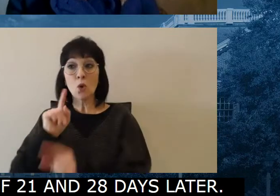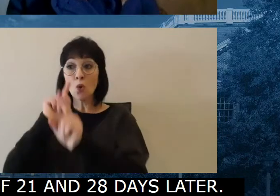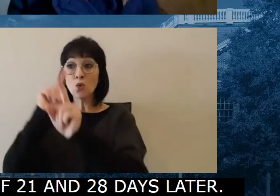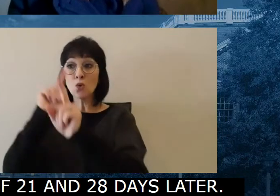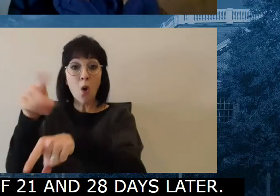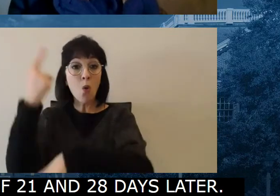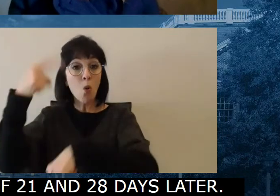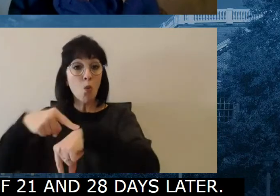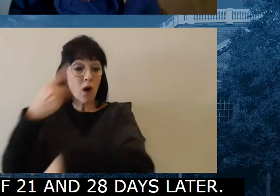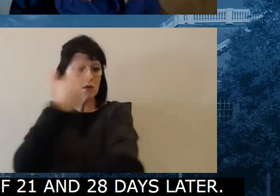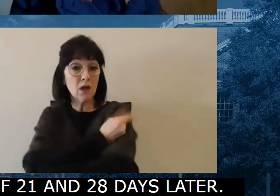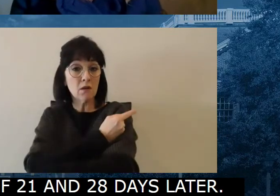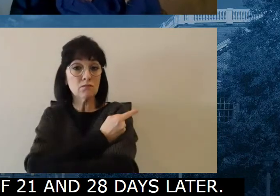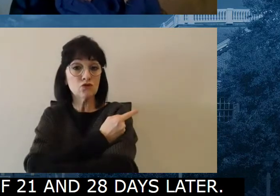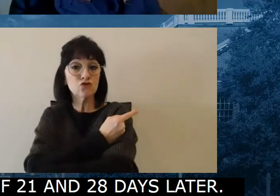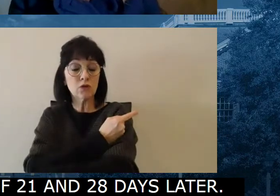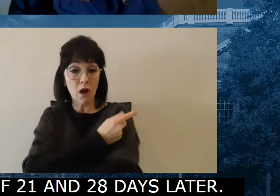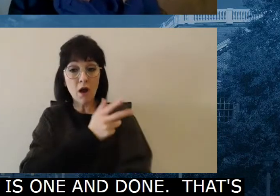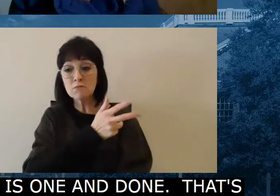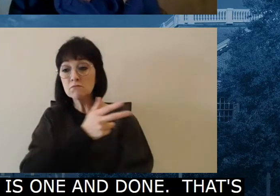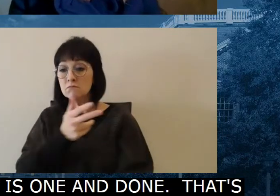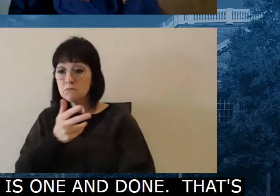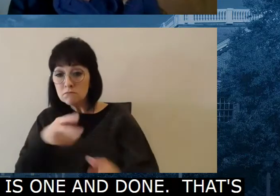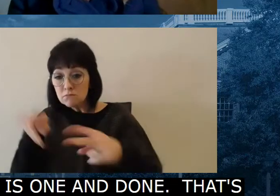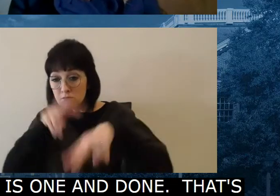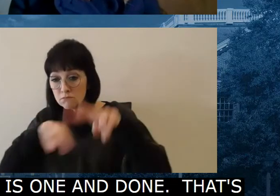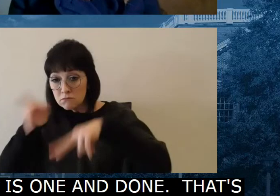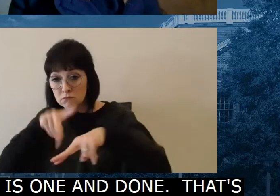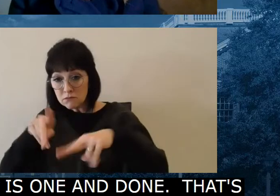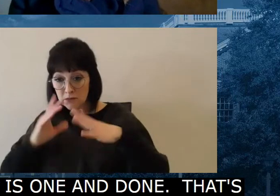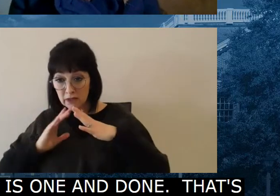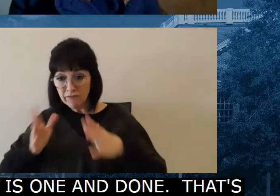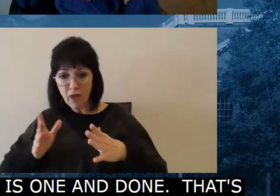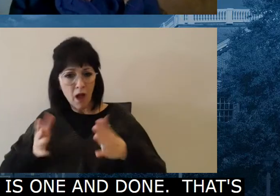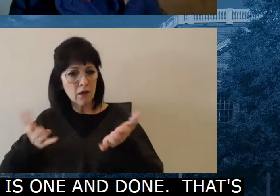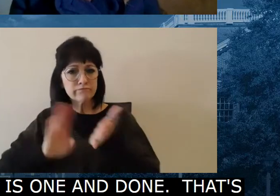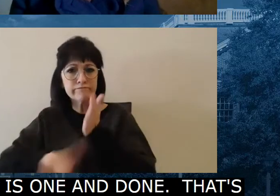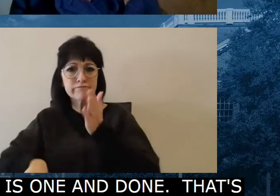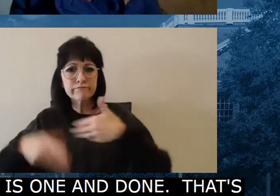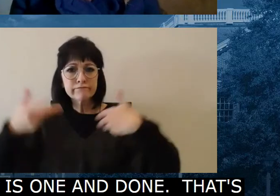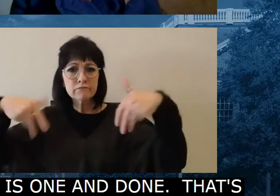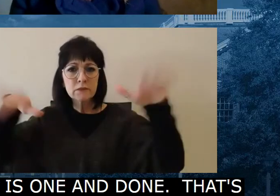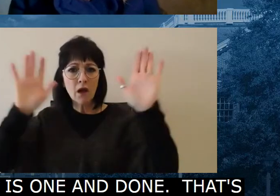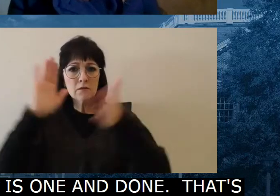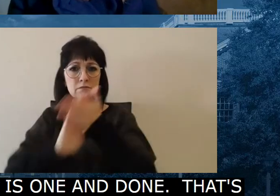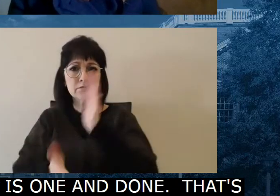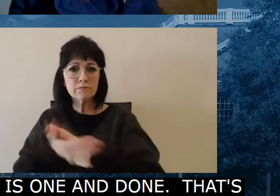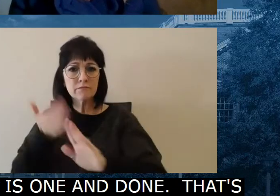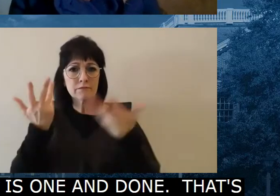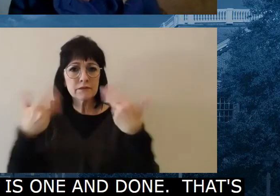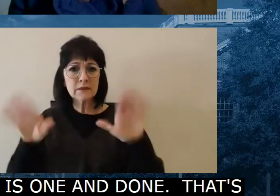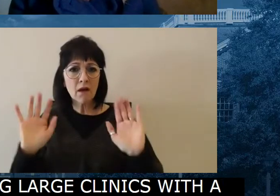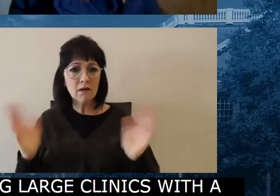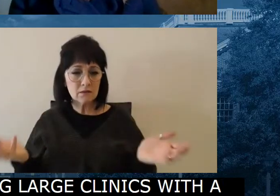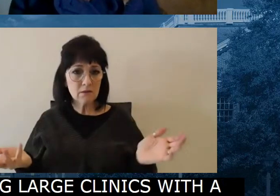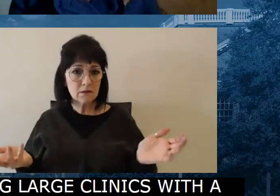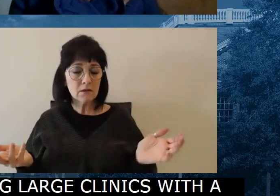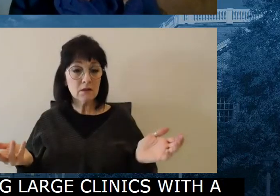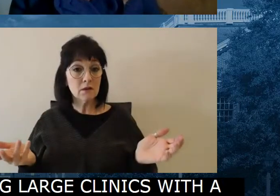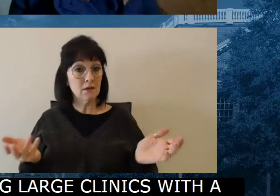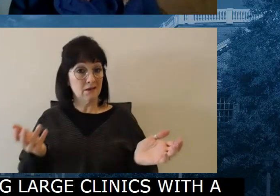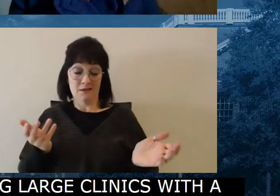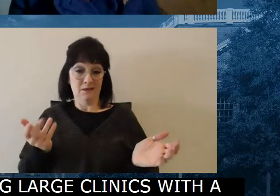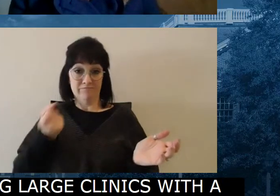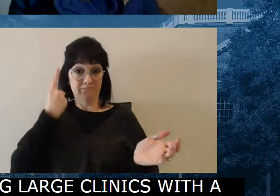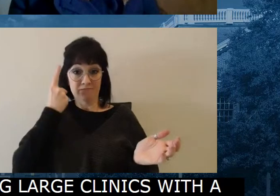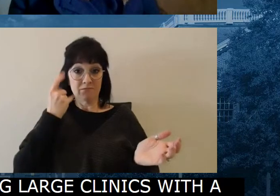vaccine, it just makes it so much easier. But you're right. I mean, if you have a regular flow, and just think about the math,